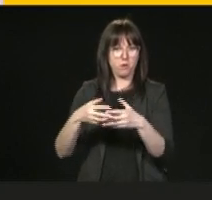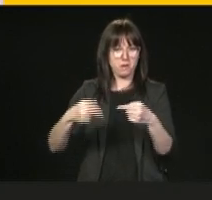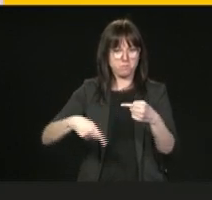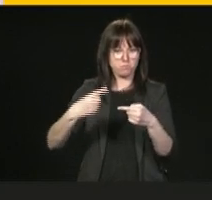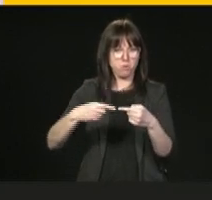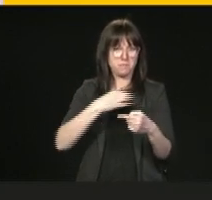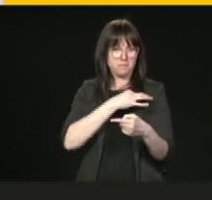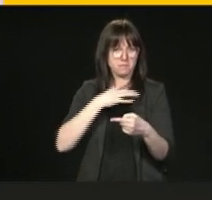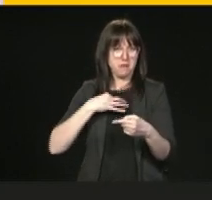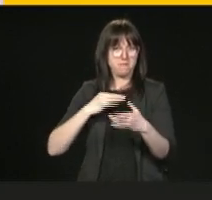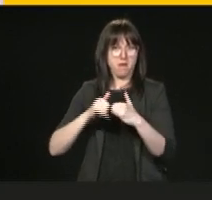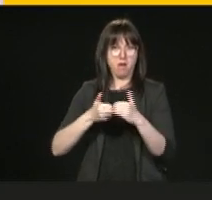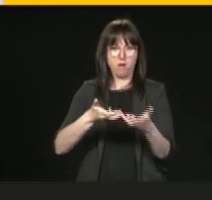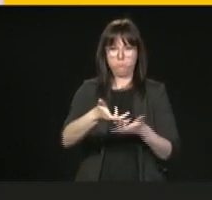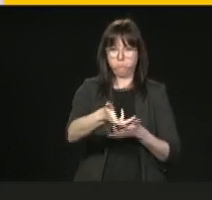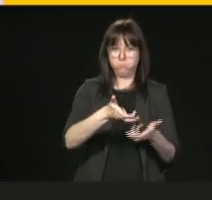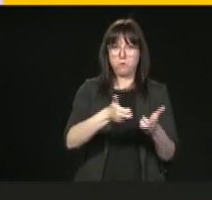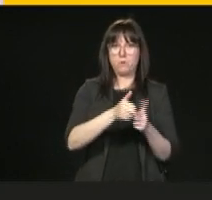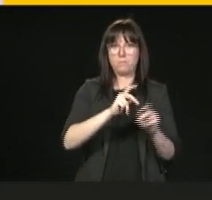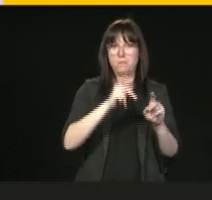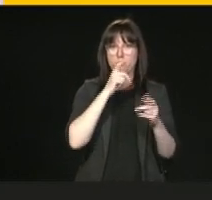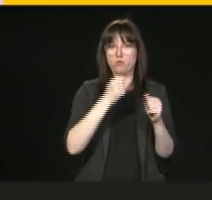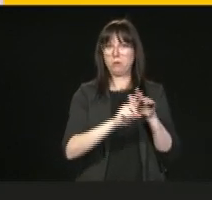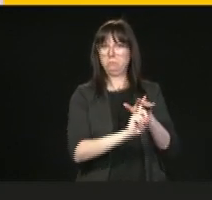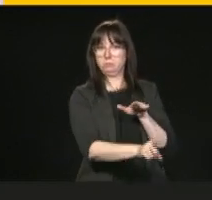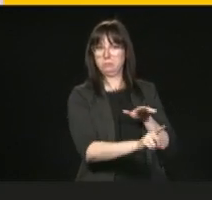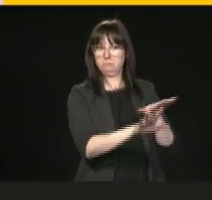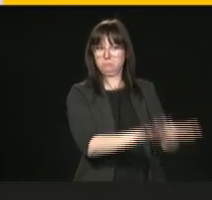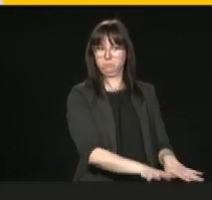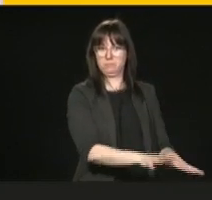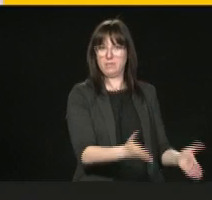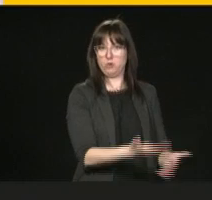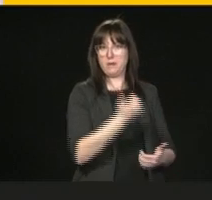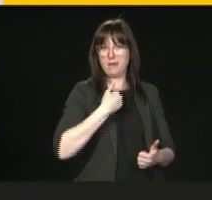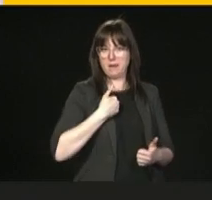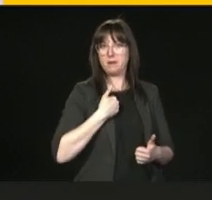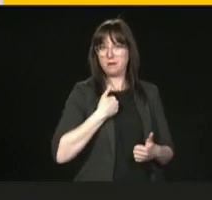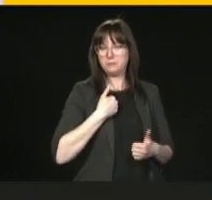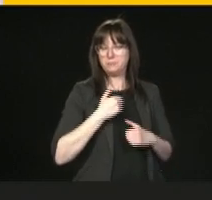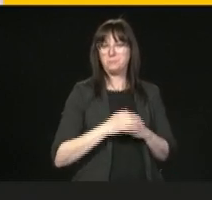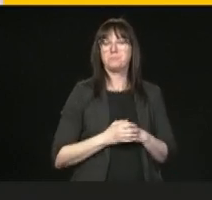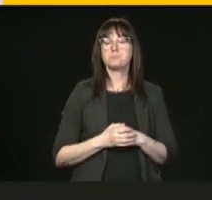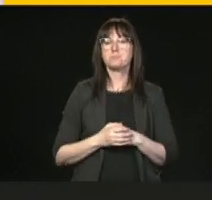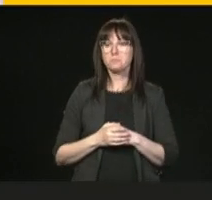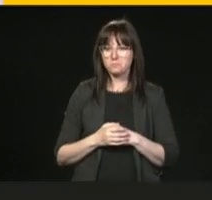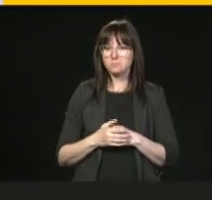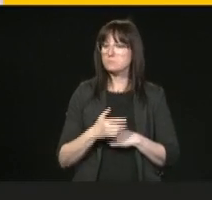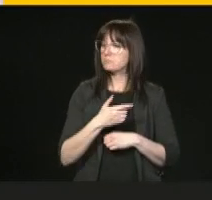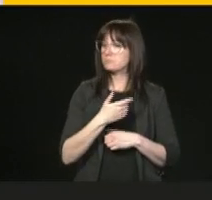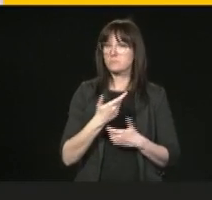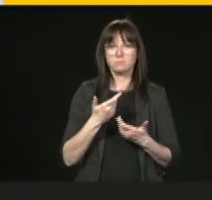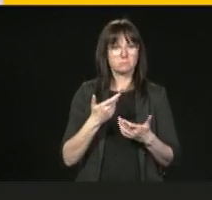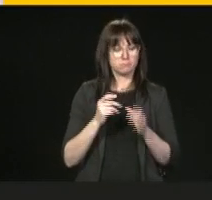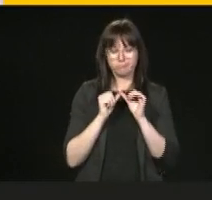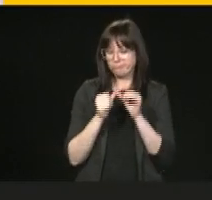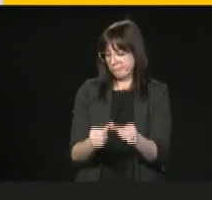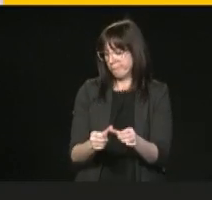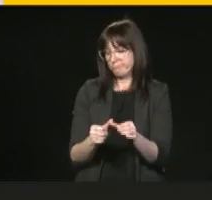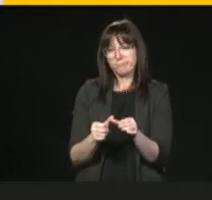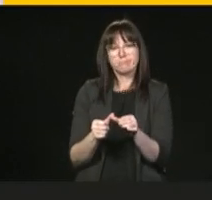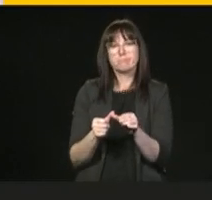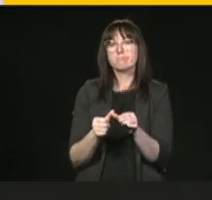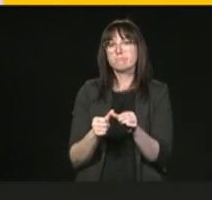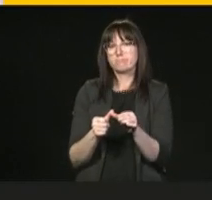officials have interacted with people who attempt to claim asylum at official points of entry, and we are keeping consistent with